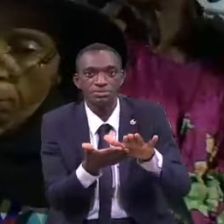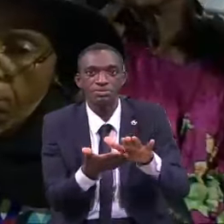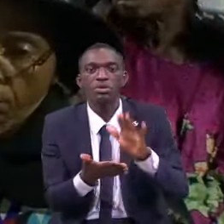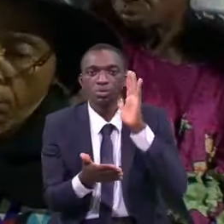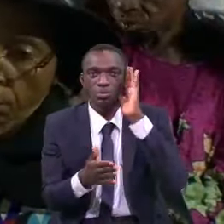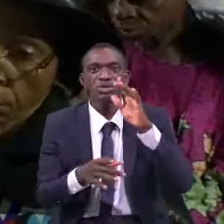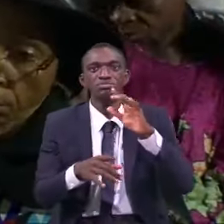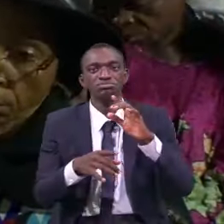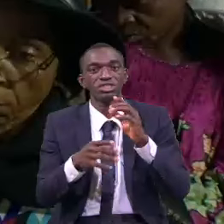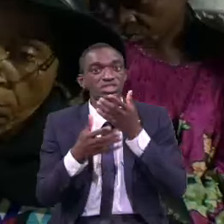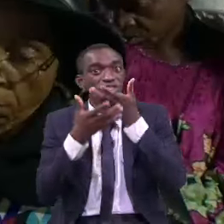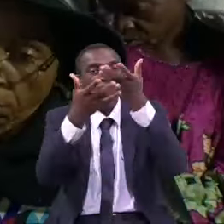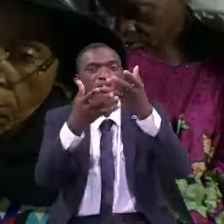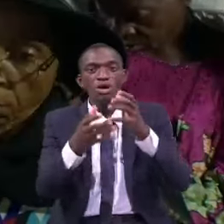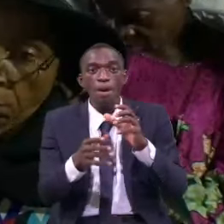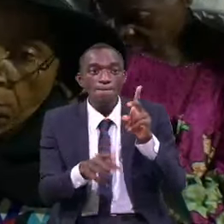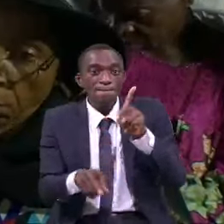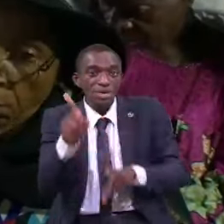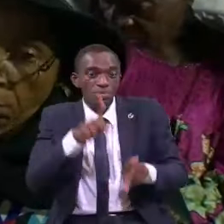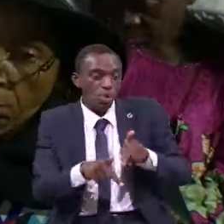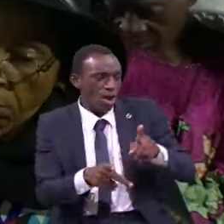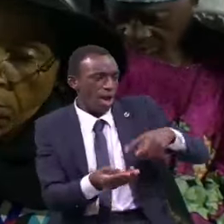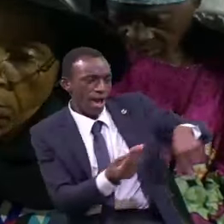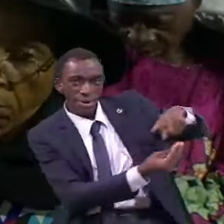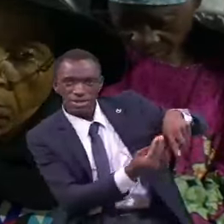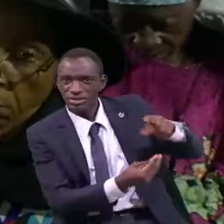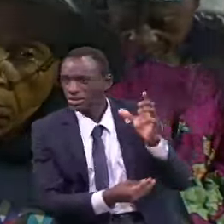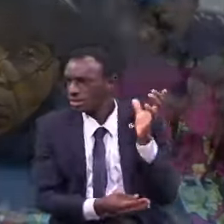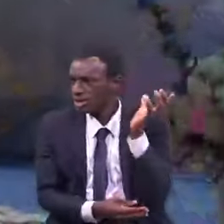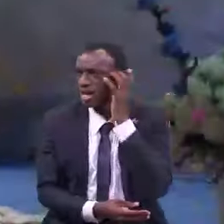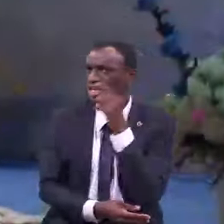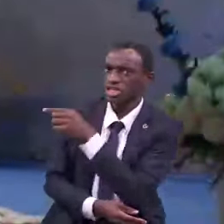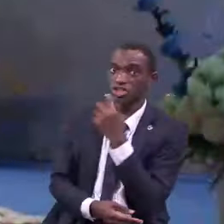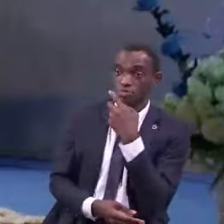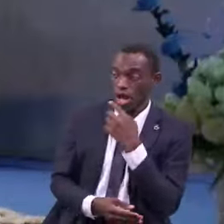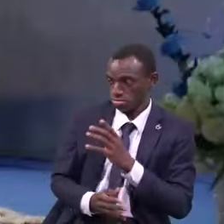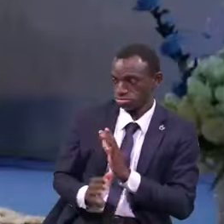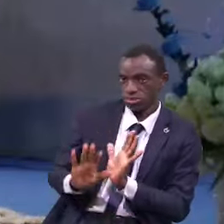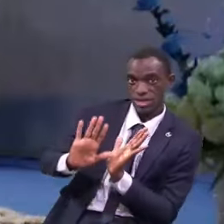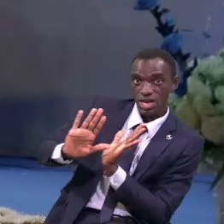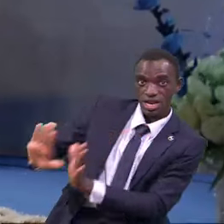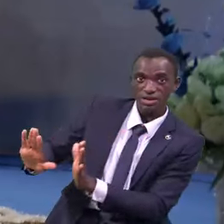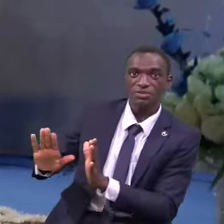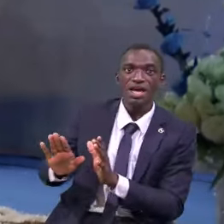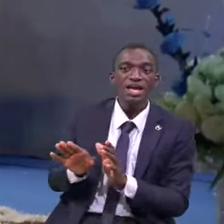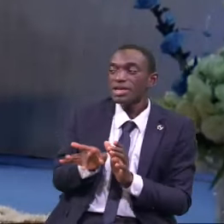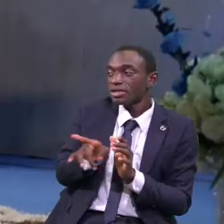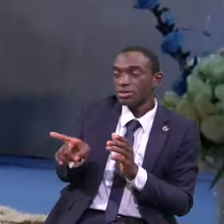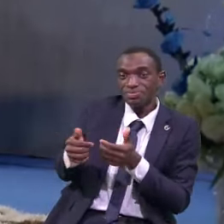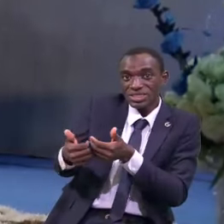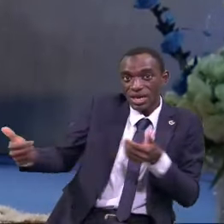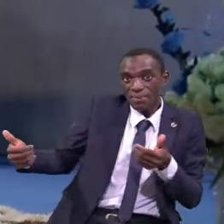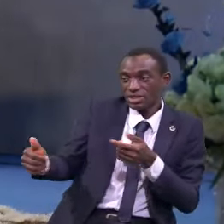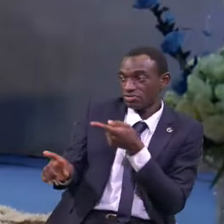So that everyone hearing that will make way for him. There was no